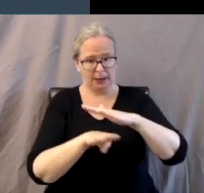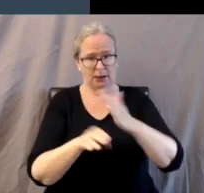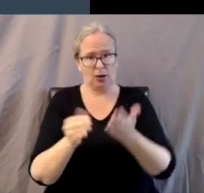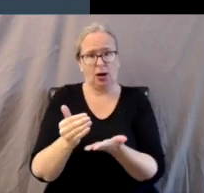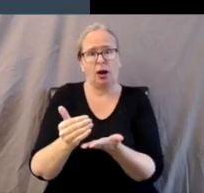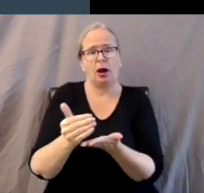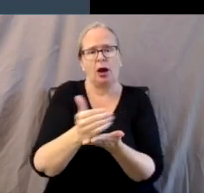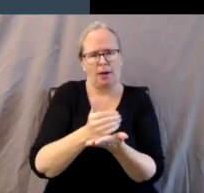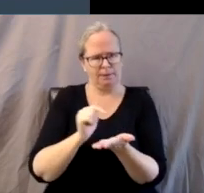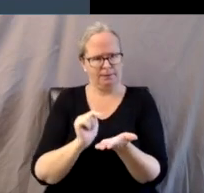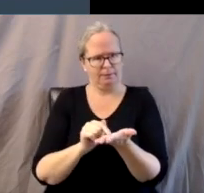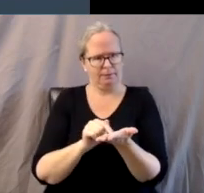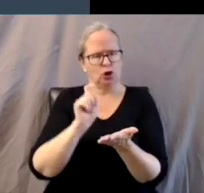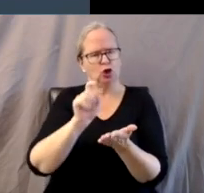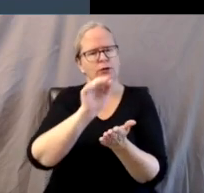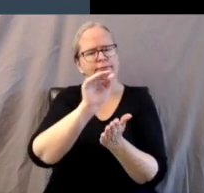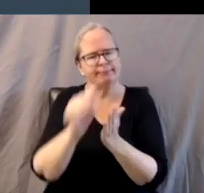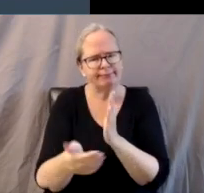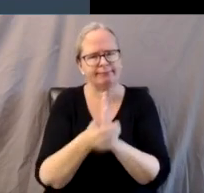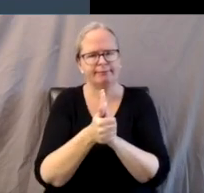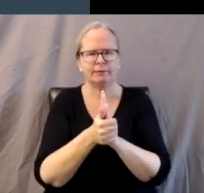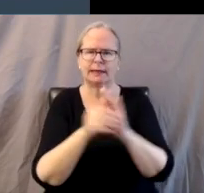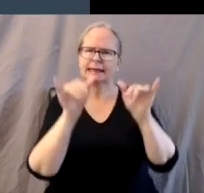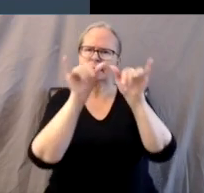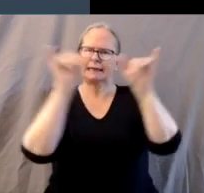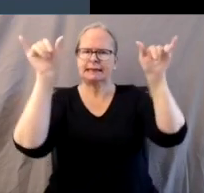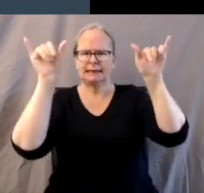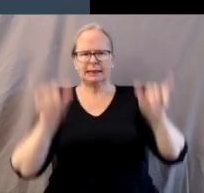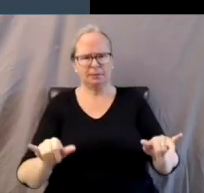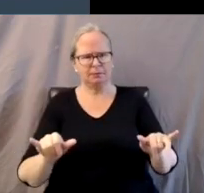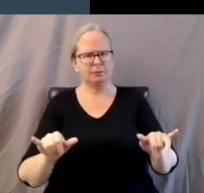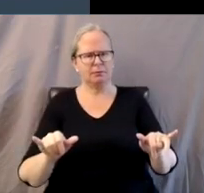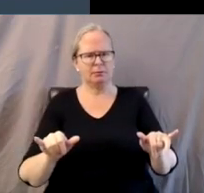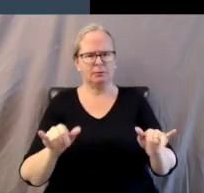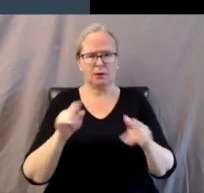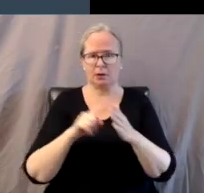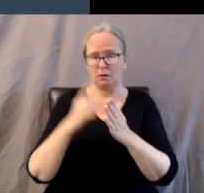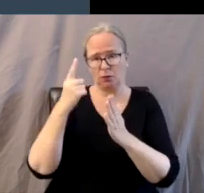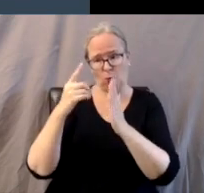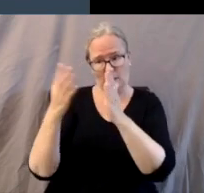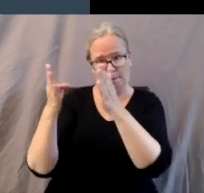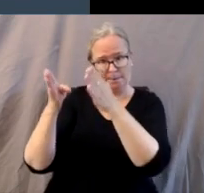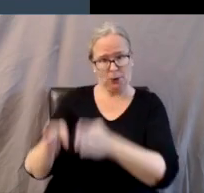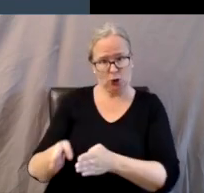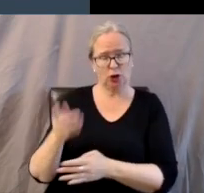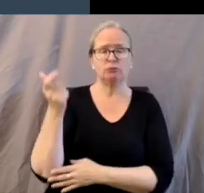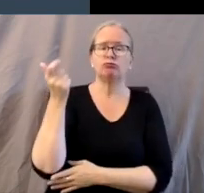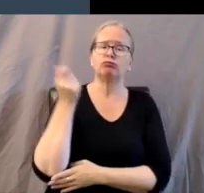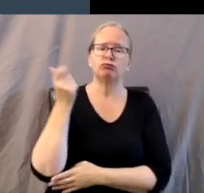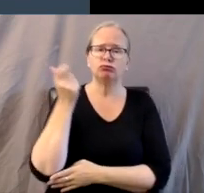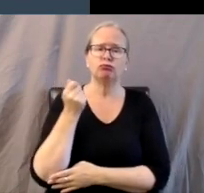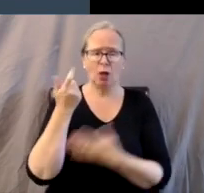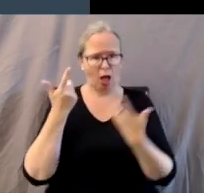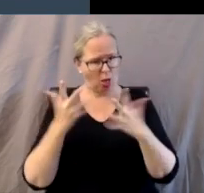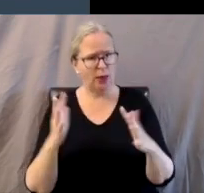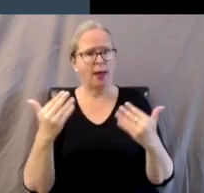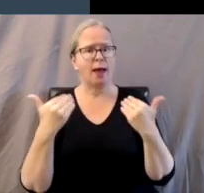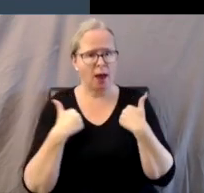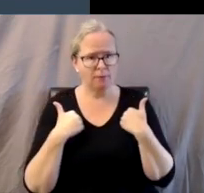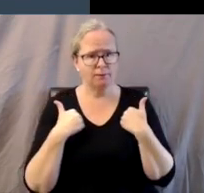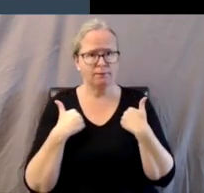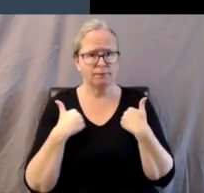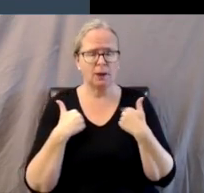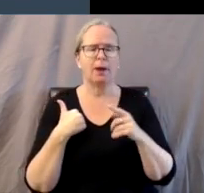support system. So individuals must continue to receive the supports and services they already have. This has